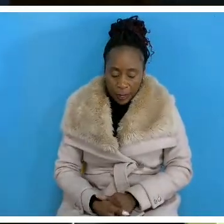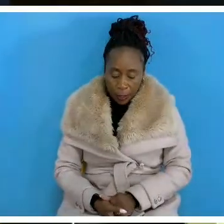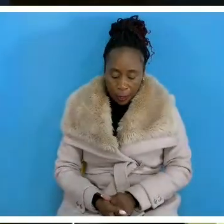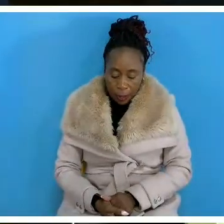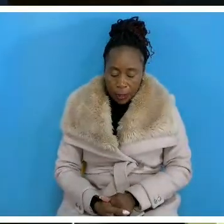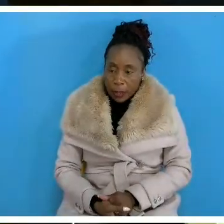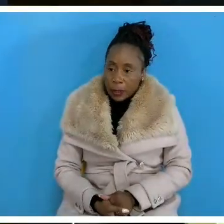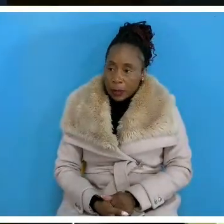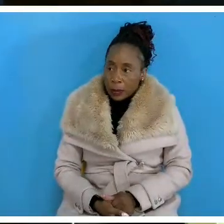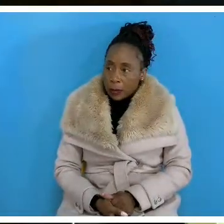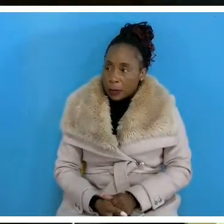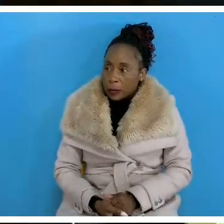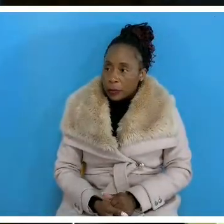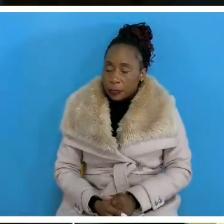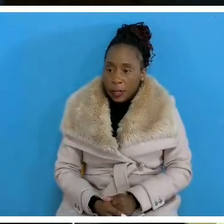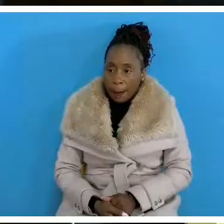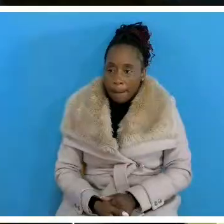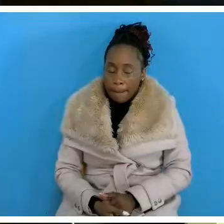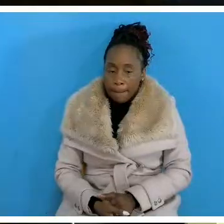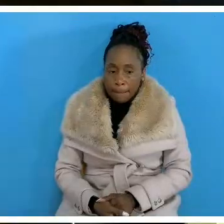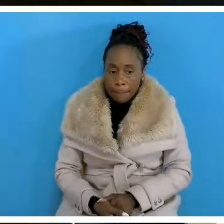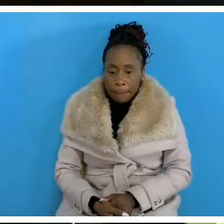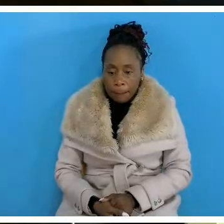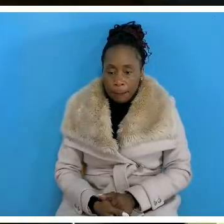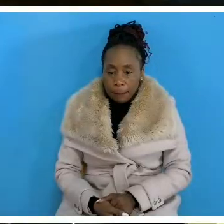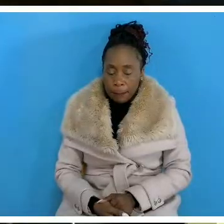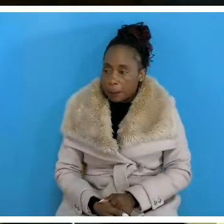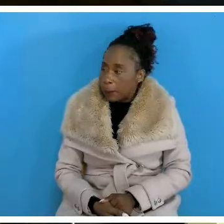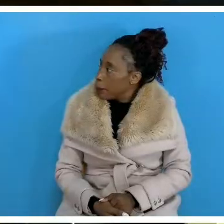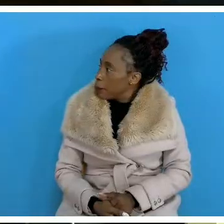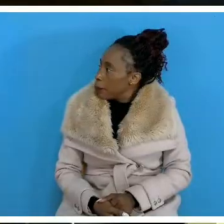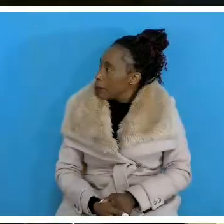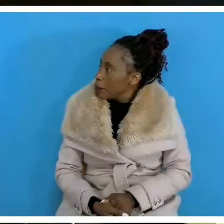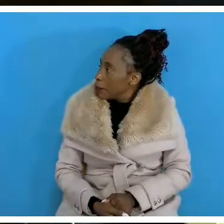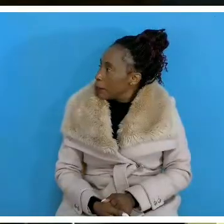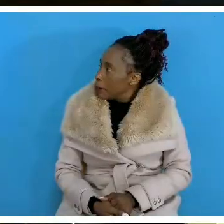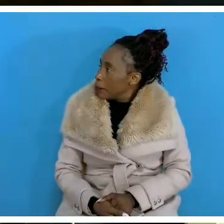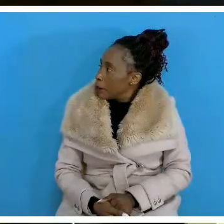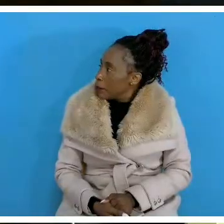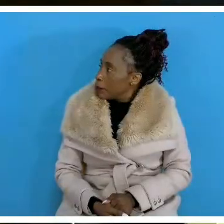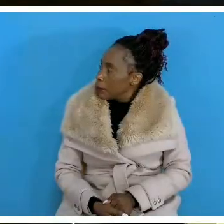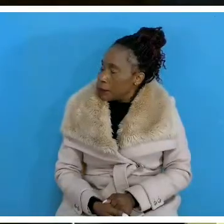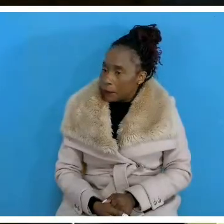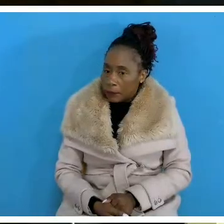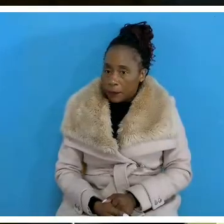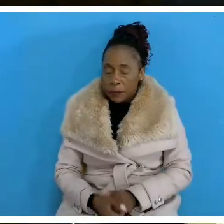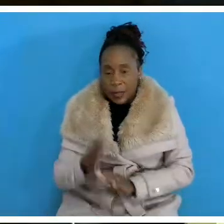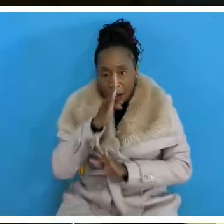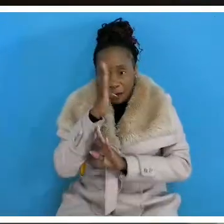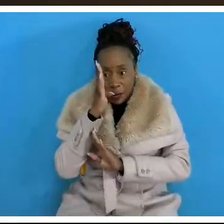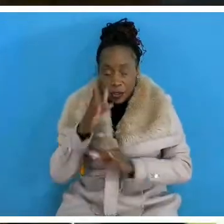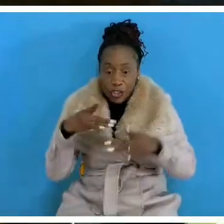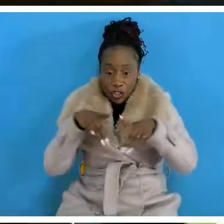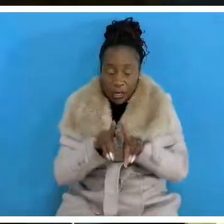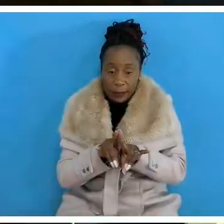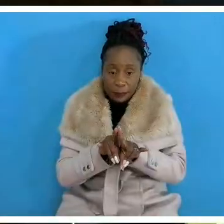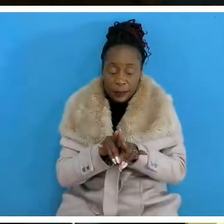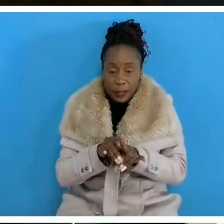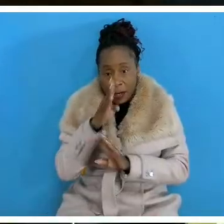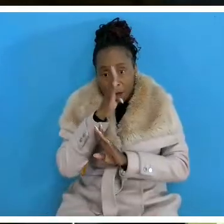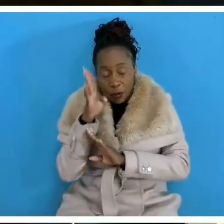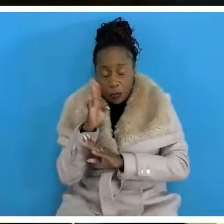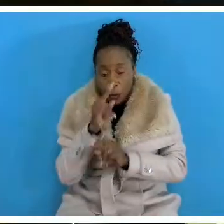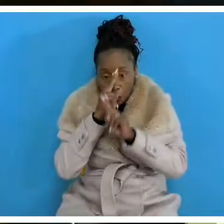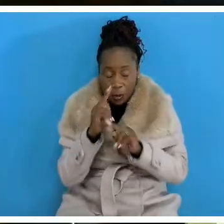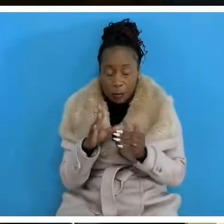Thank you. Good afternoon, Chair, and good afternoon to